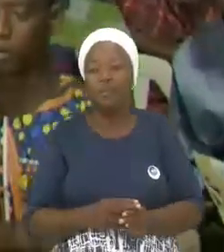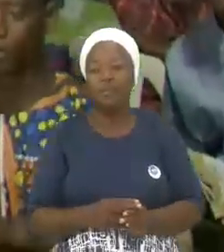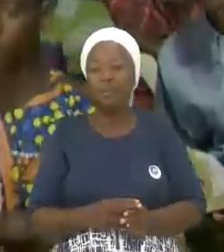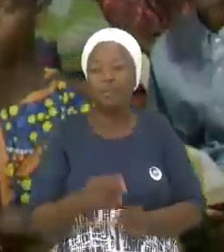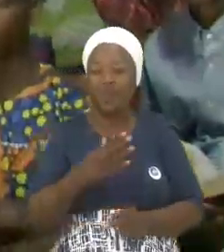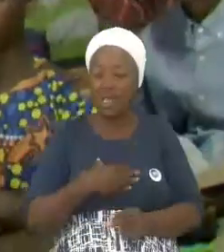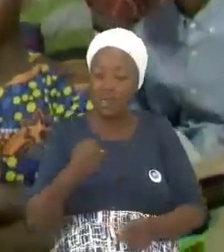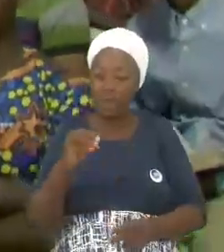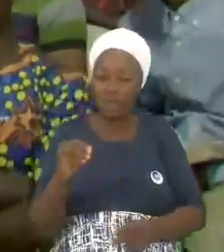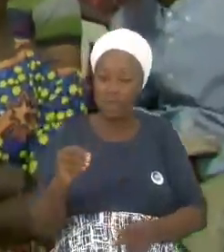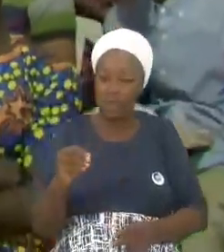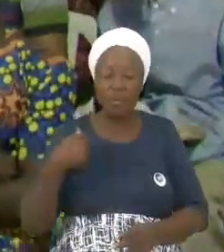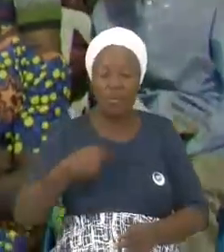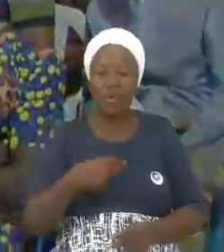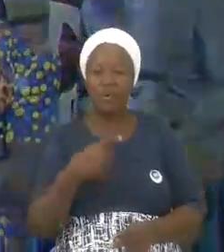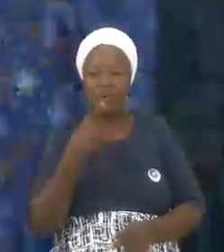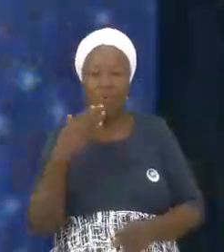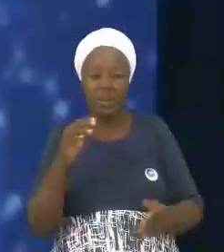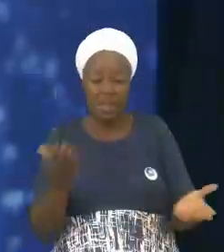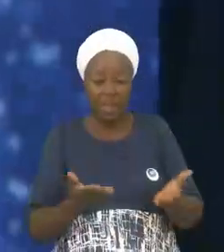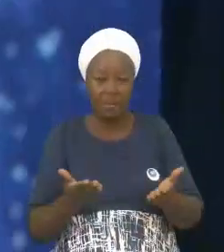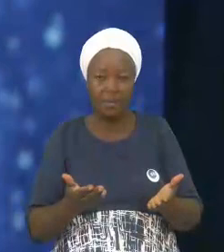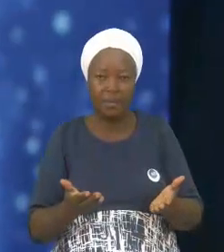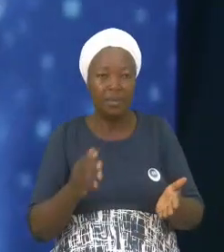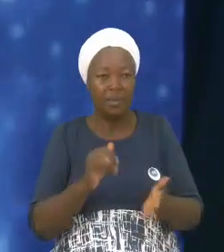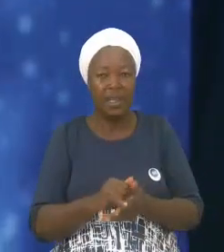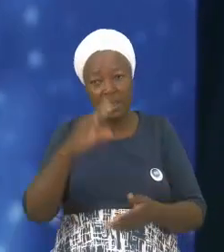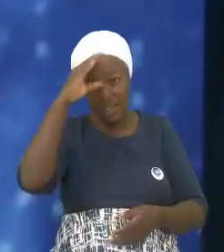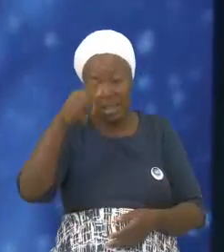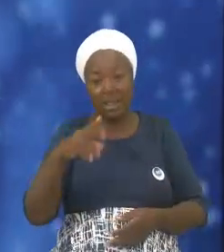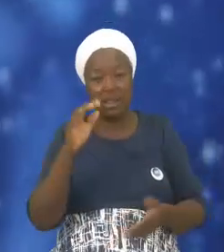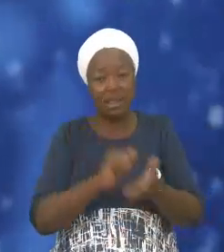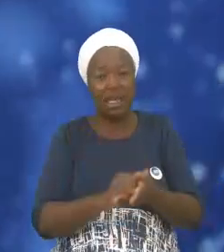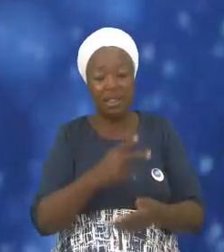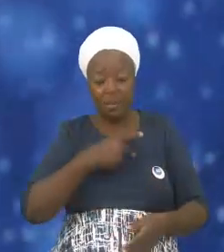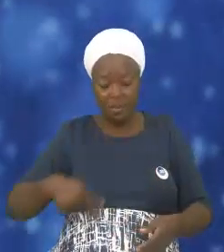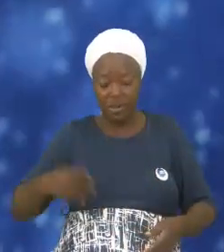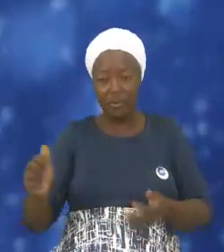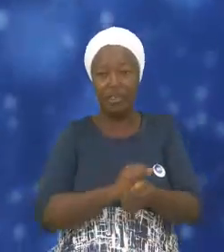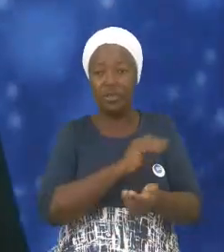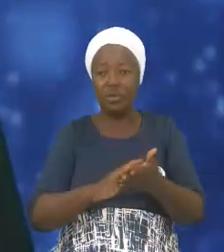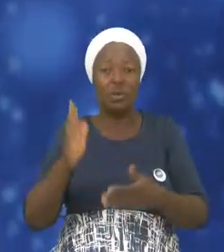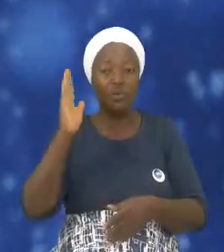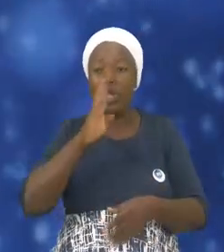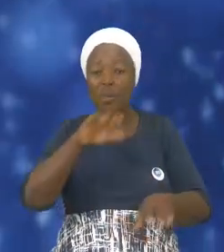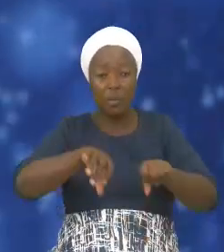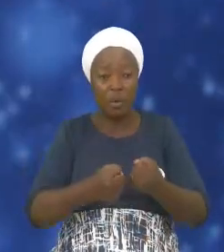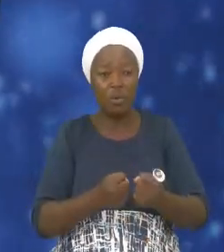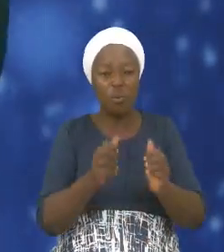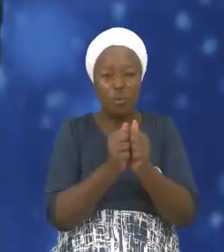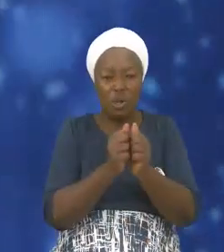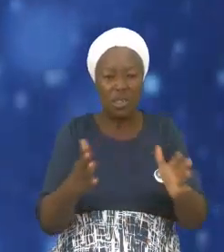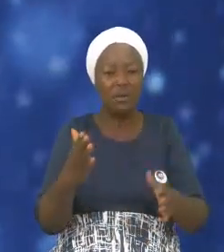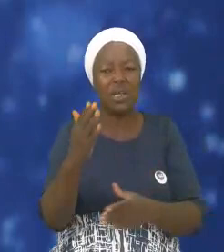so we're told over here, he, that prince of perdition, will be broken